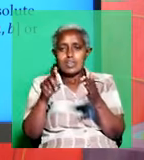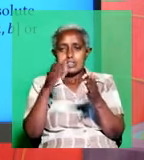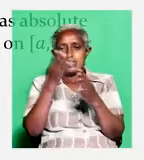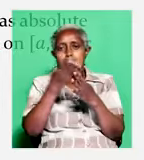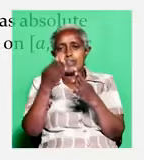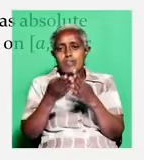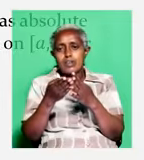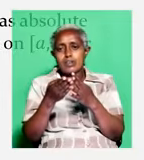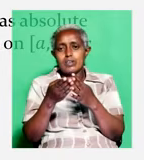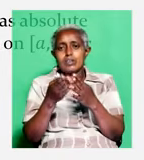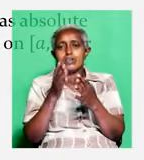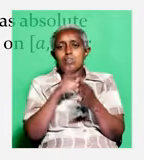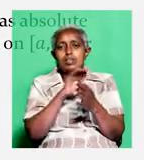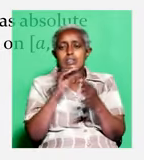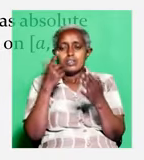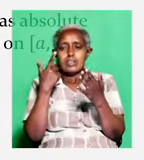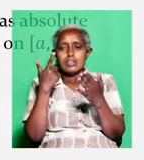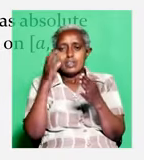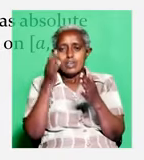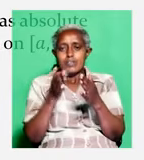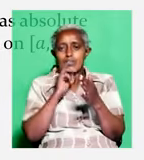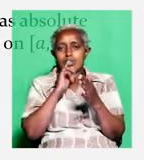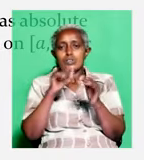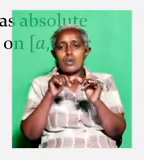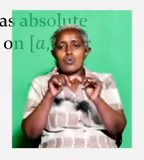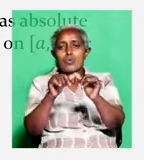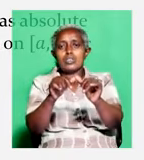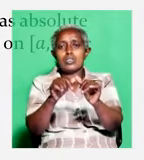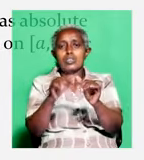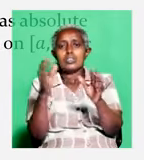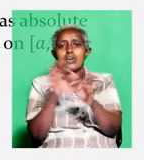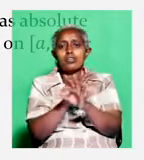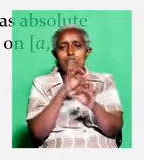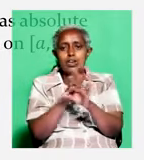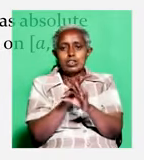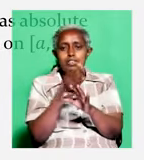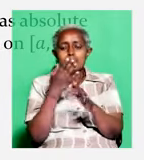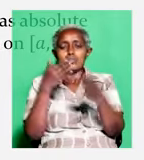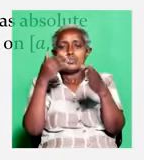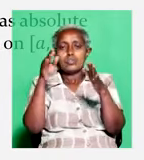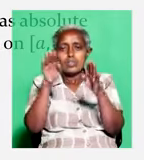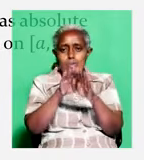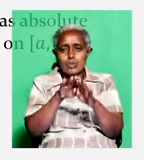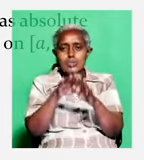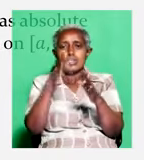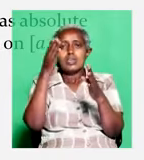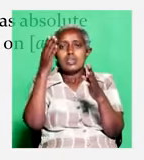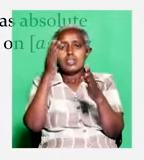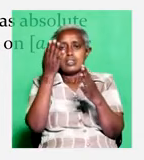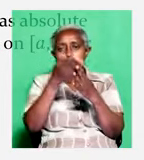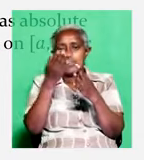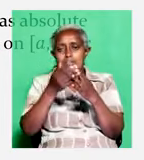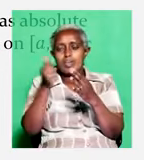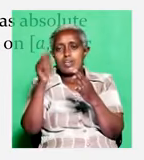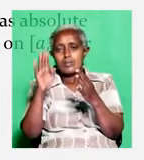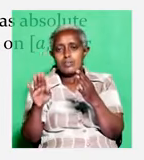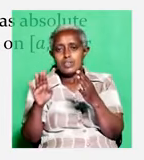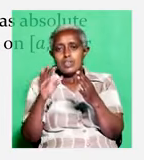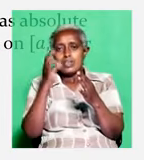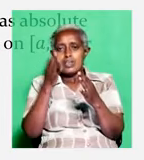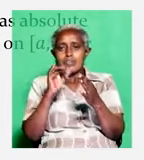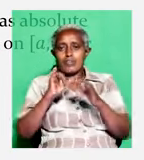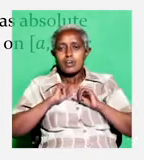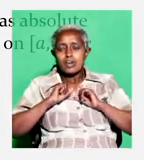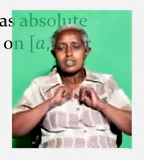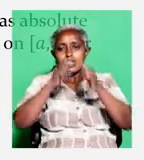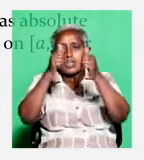interval. And let f is a continuous function on the closed interval ab, then f has